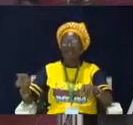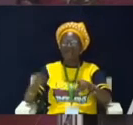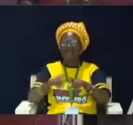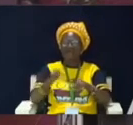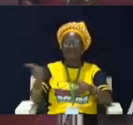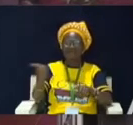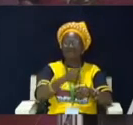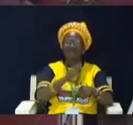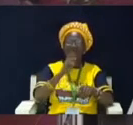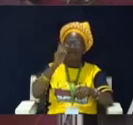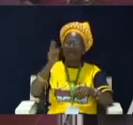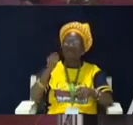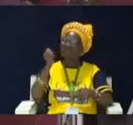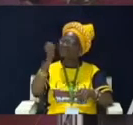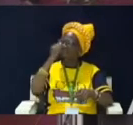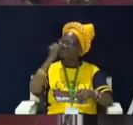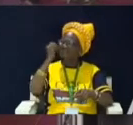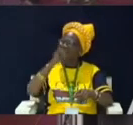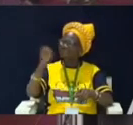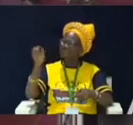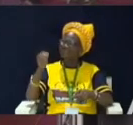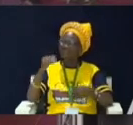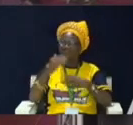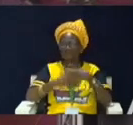joyfully, knowing that